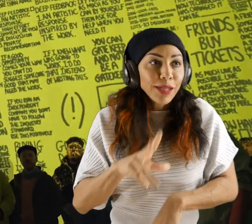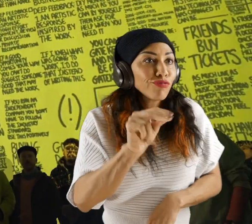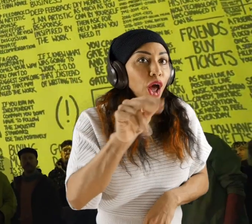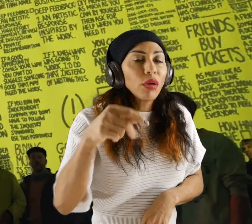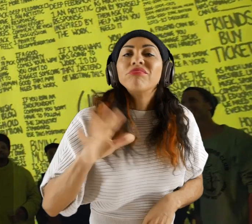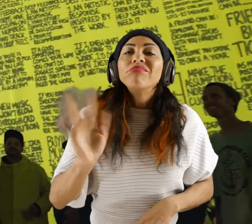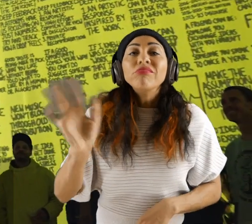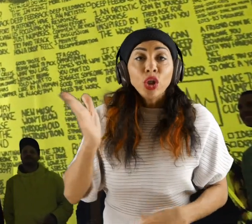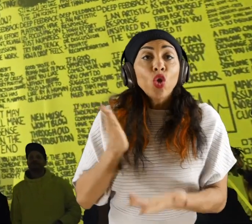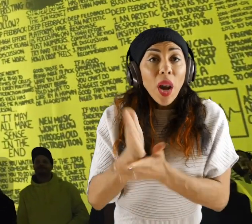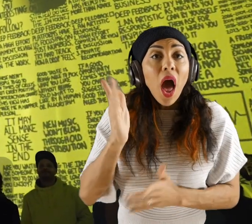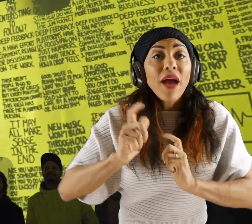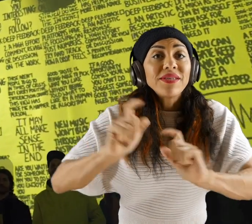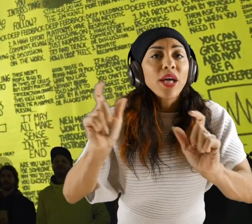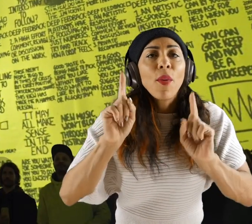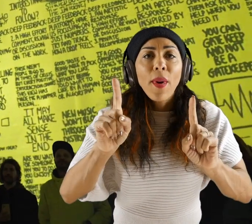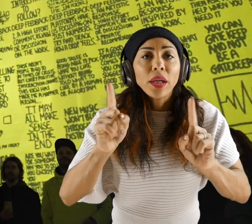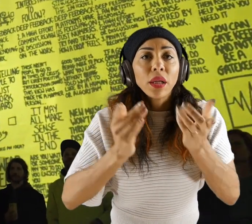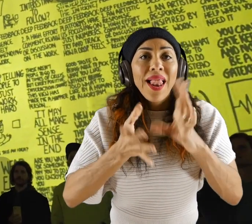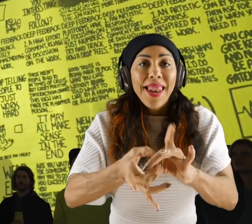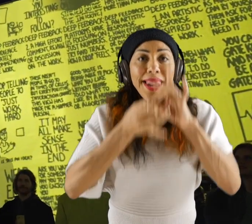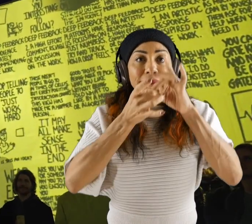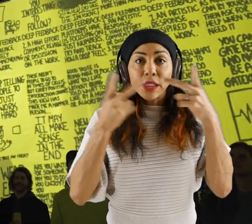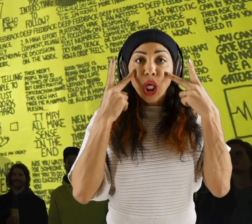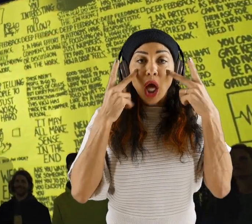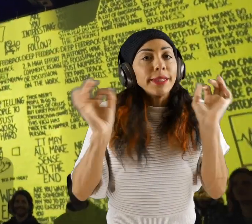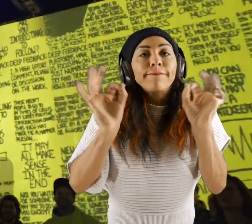We're live. Okay, sick. Not from the glasses. Okay.